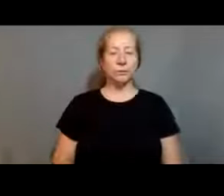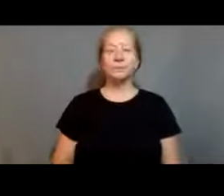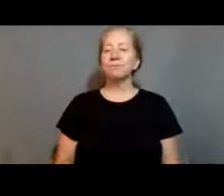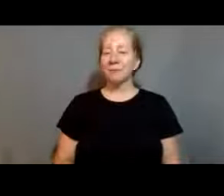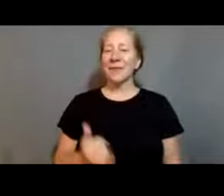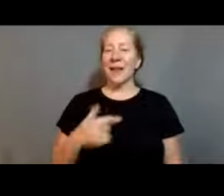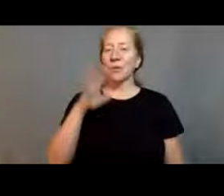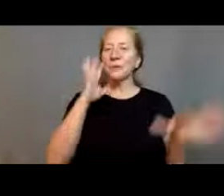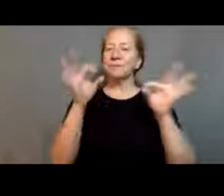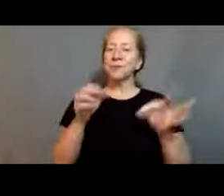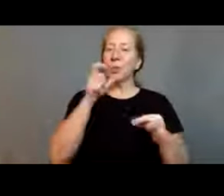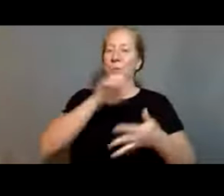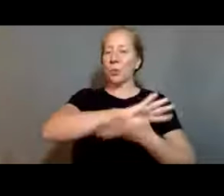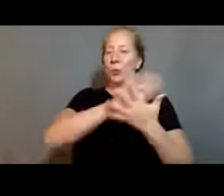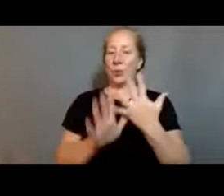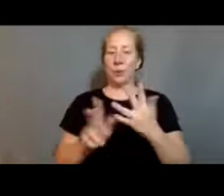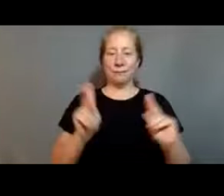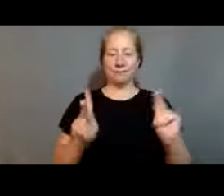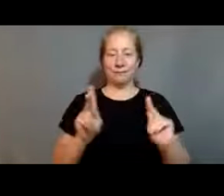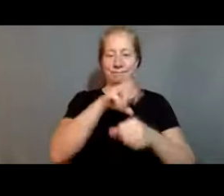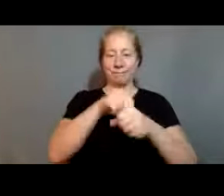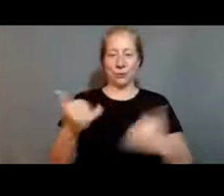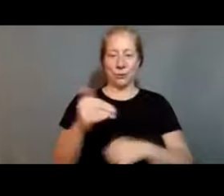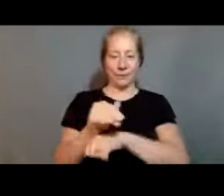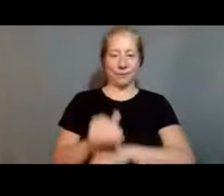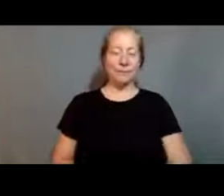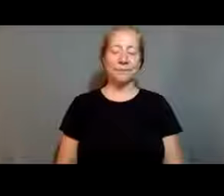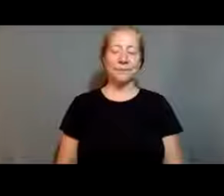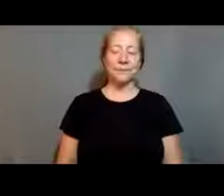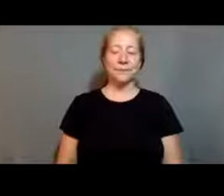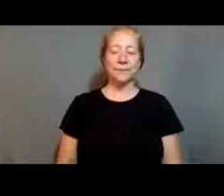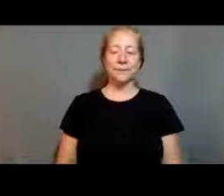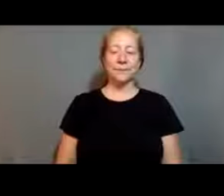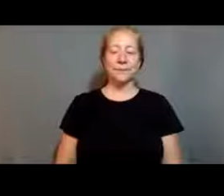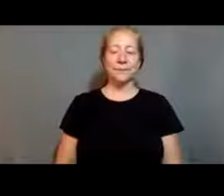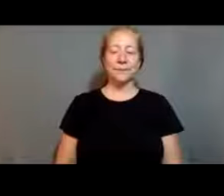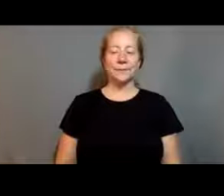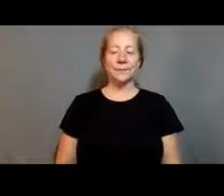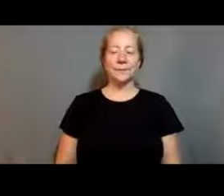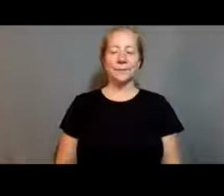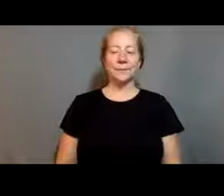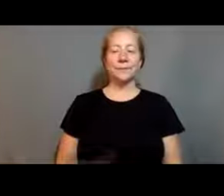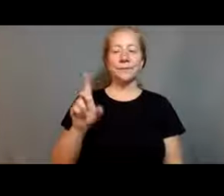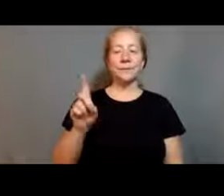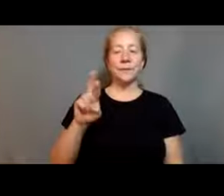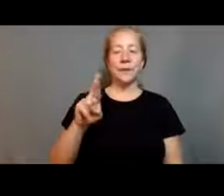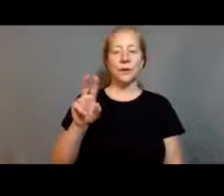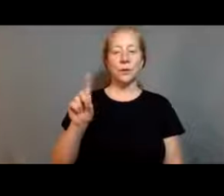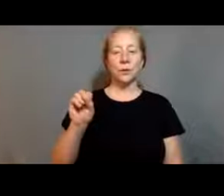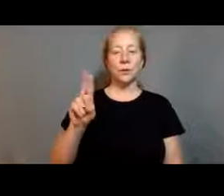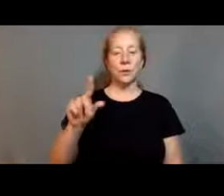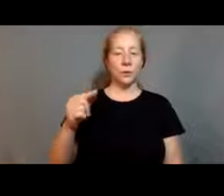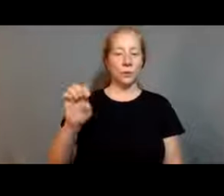our panelists. Dr. Douge